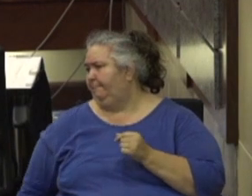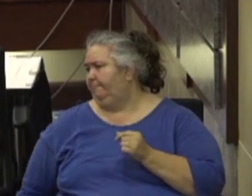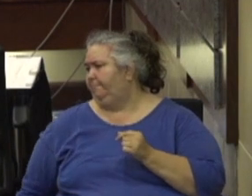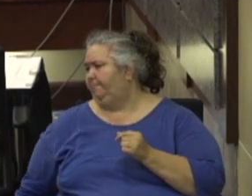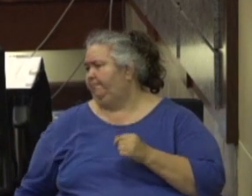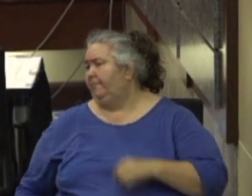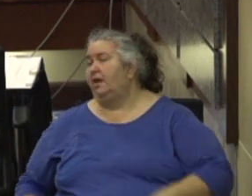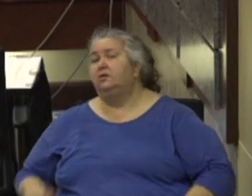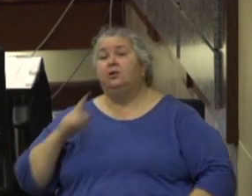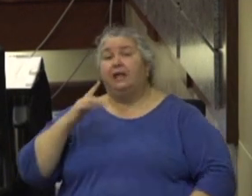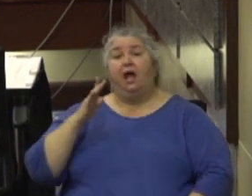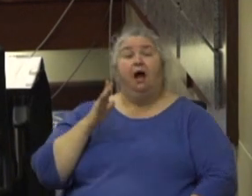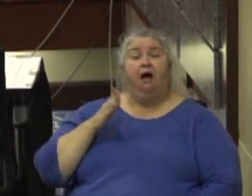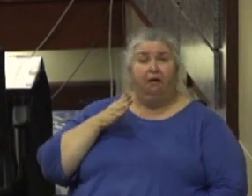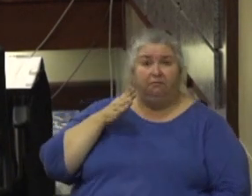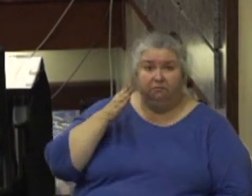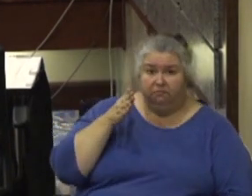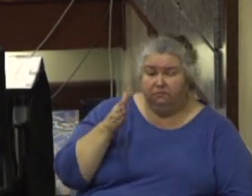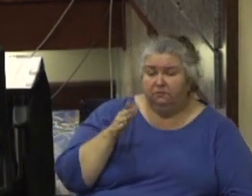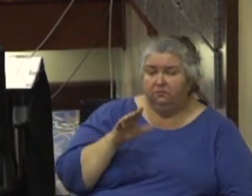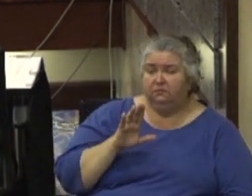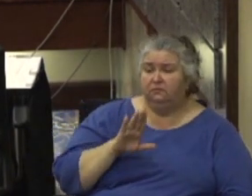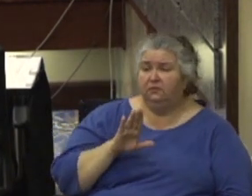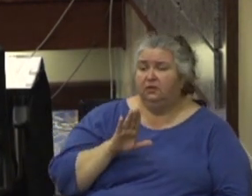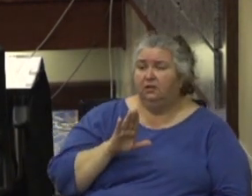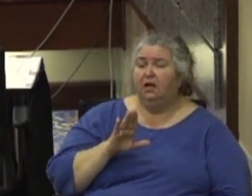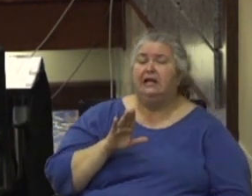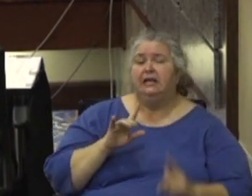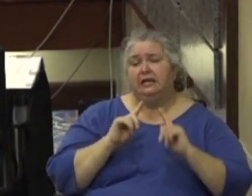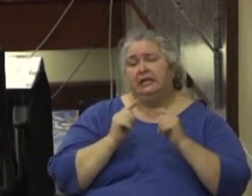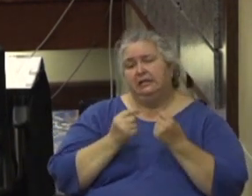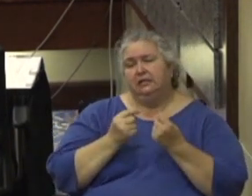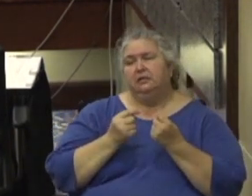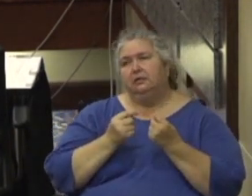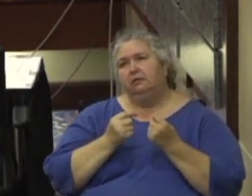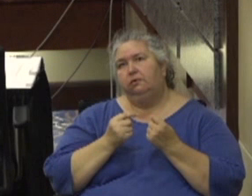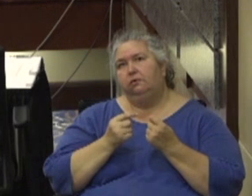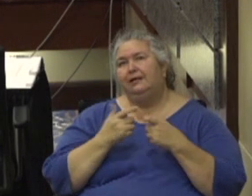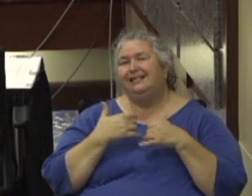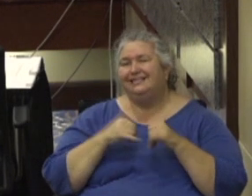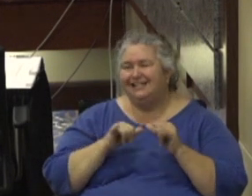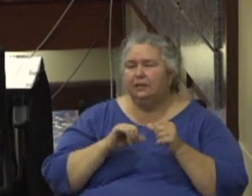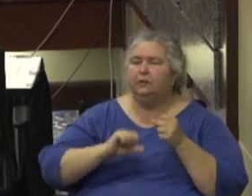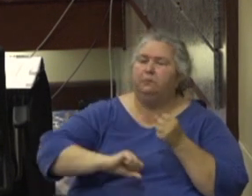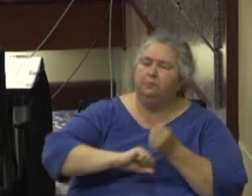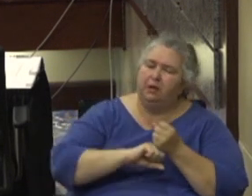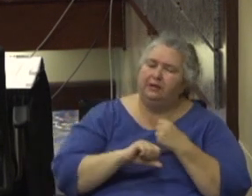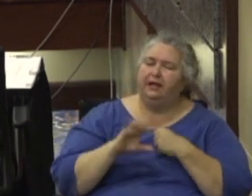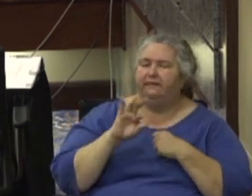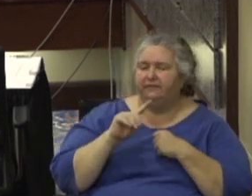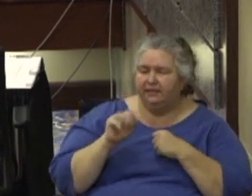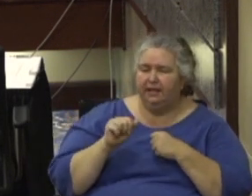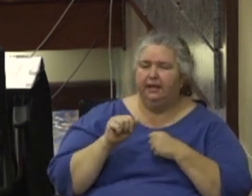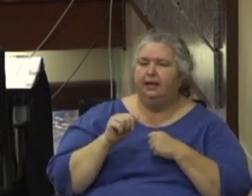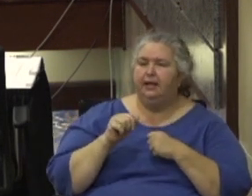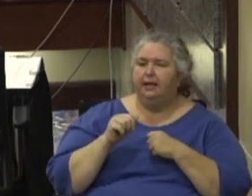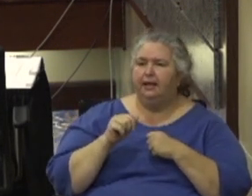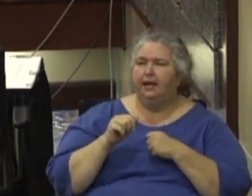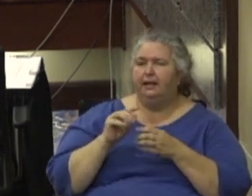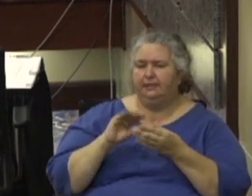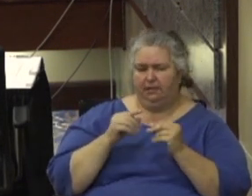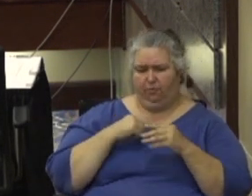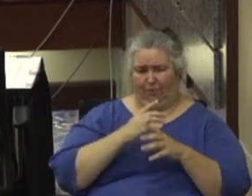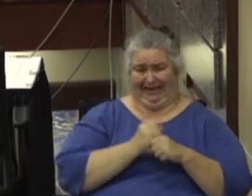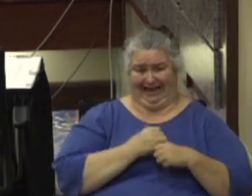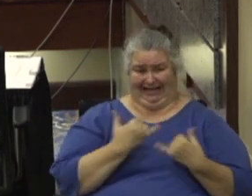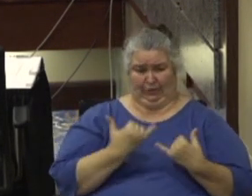So moving forward, our team is still obviously promoting SBA. As of the numbers we've gotten to